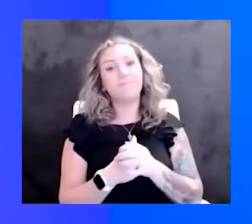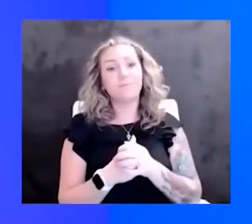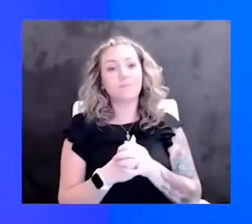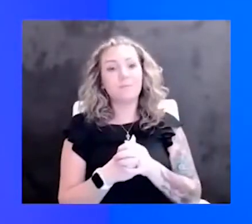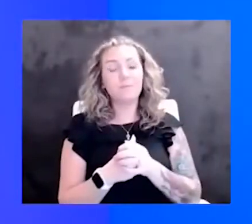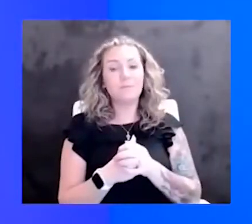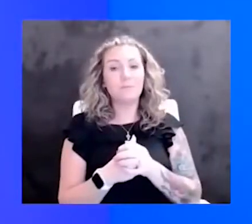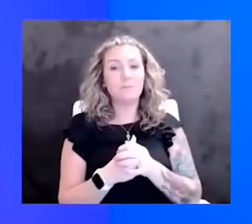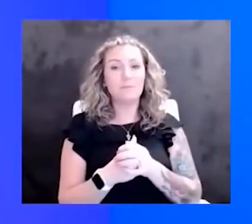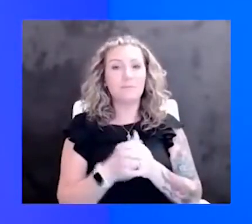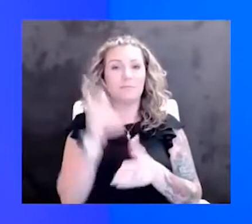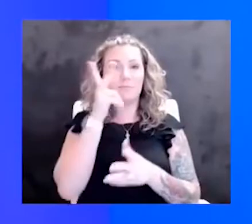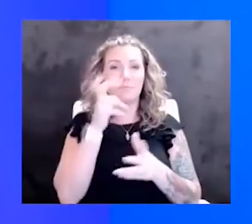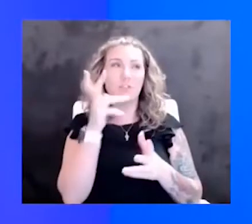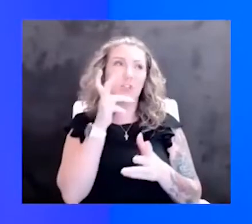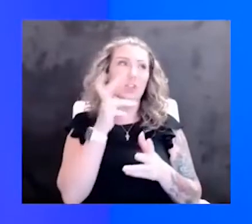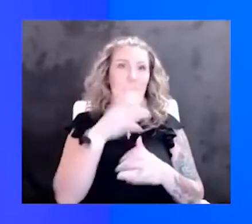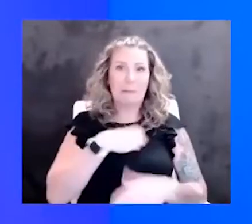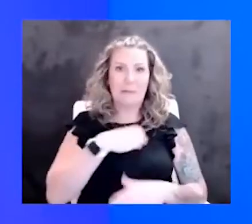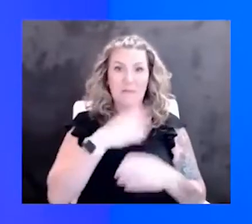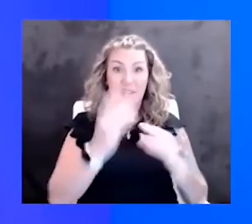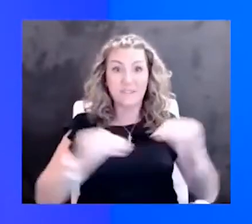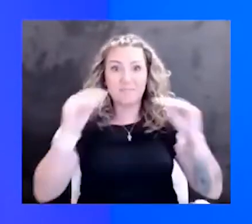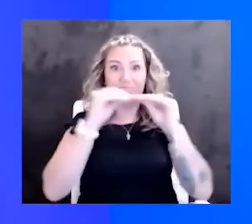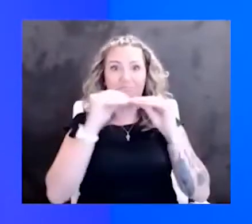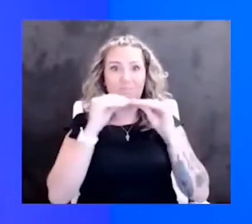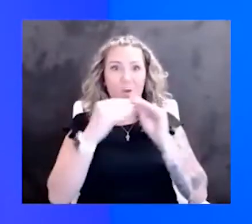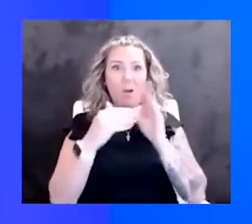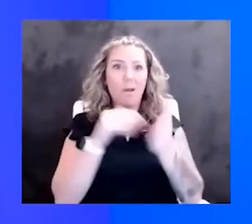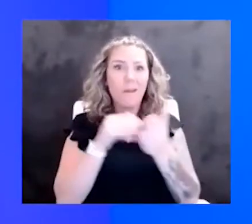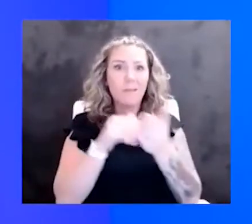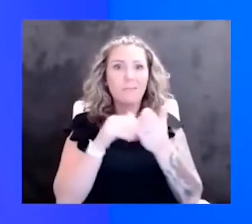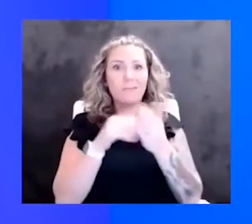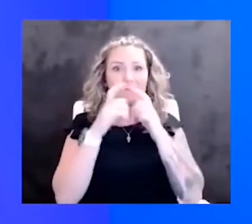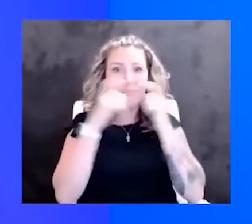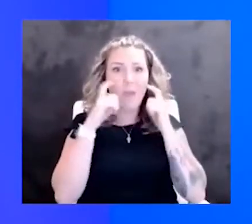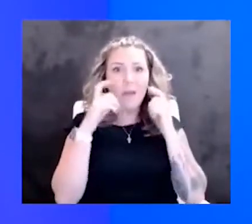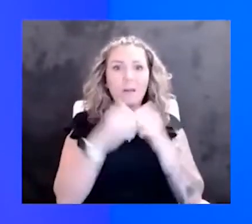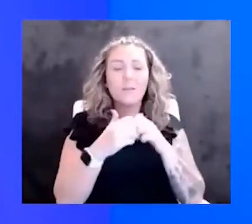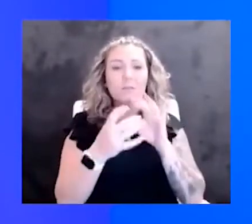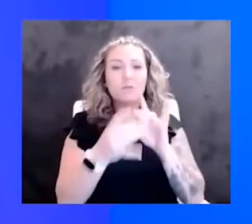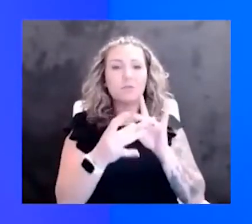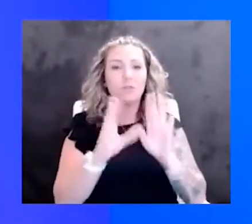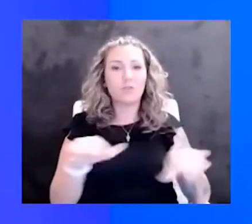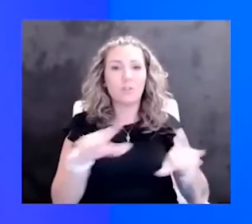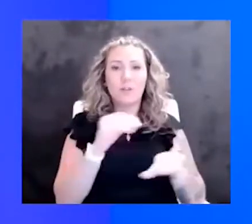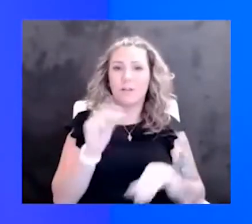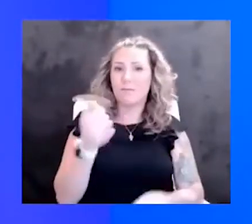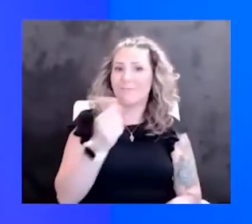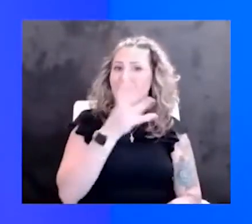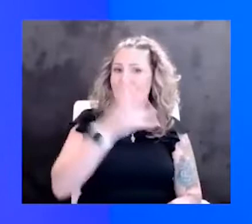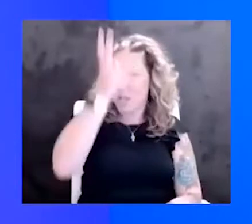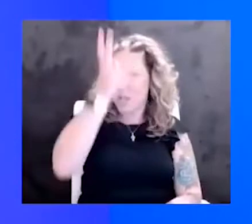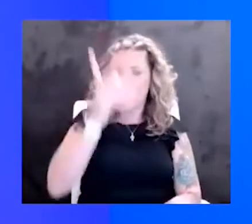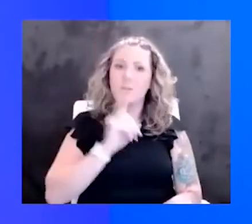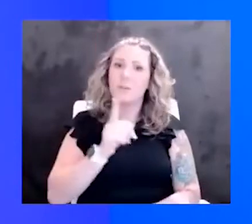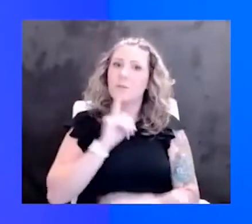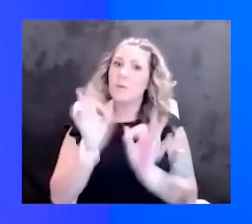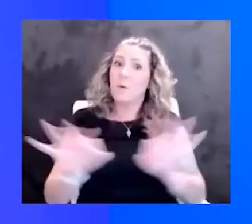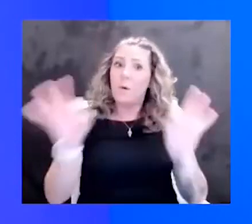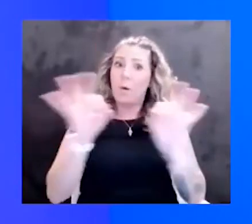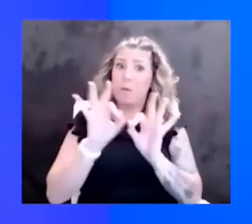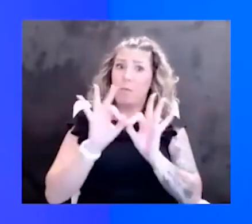complaints against the mask in children, and also the other side of it is parents saying it's so critically important to protect our